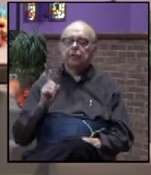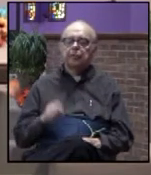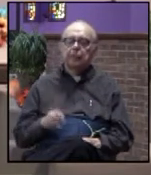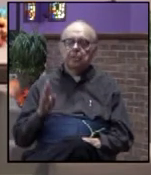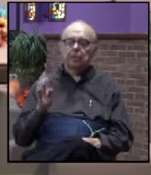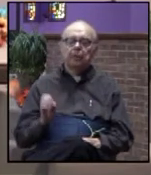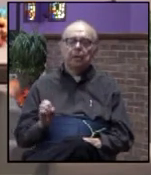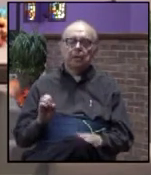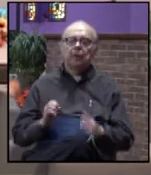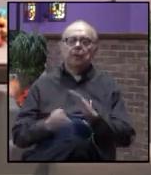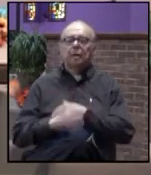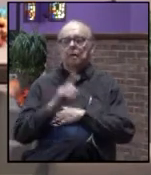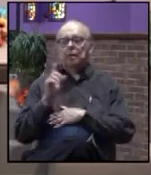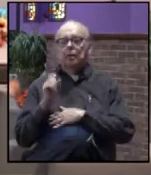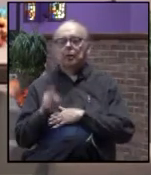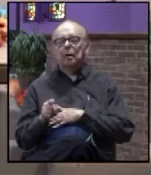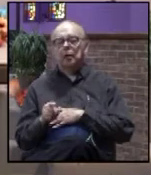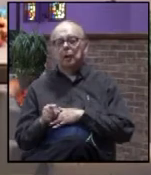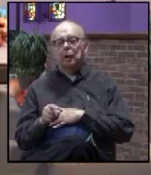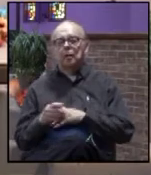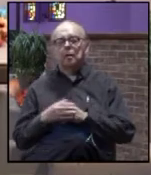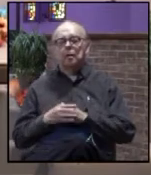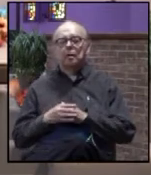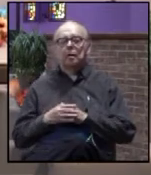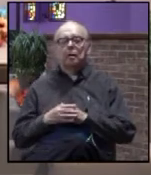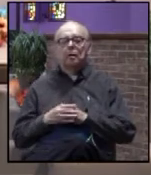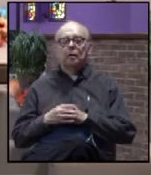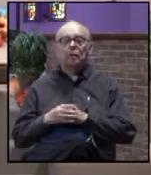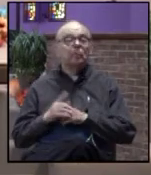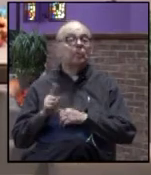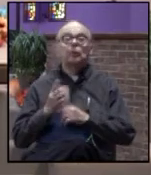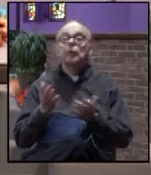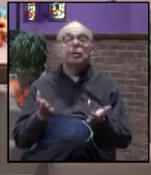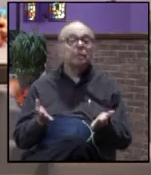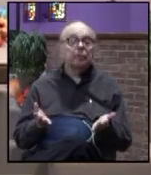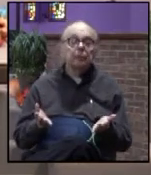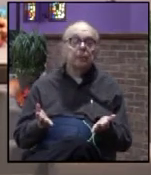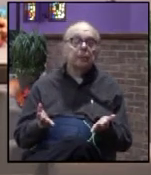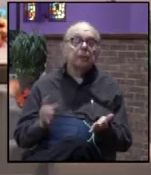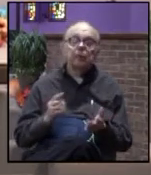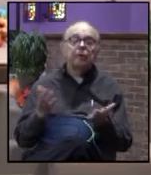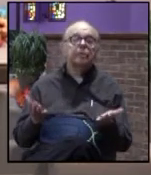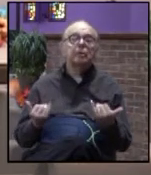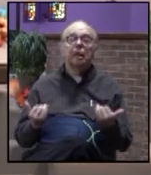This morning, my question to you is, where are you at?